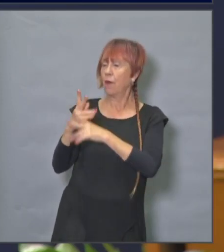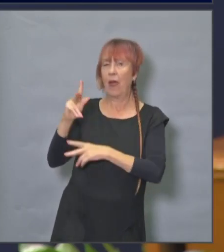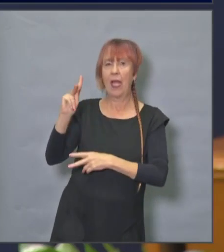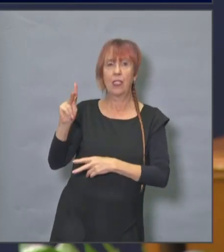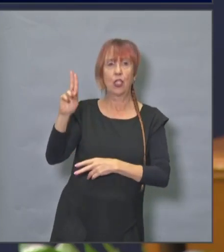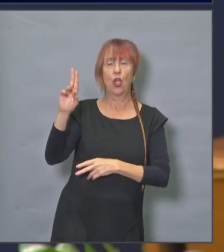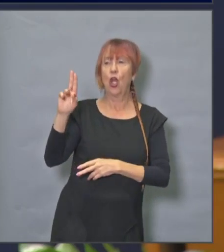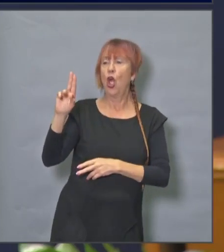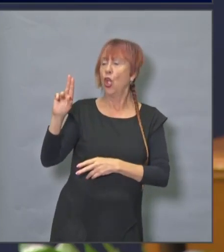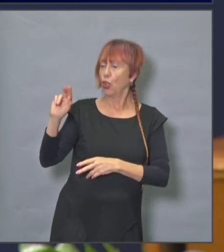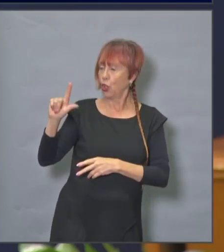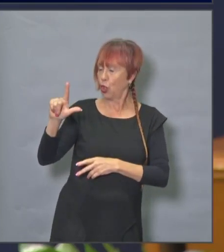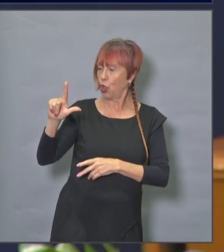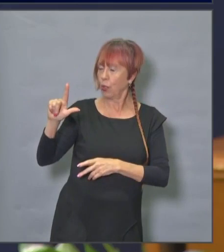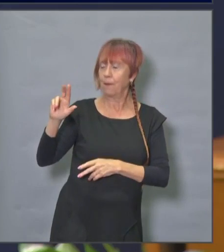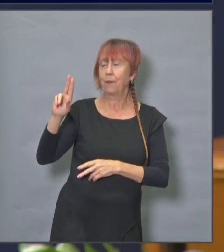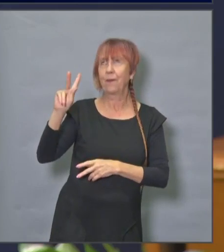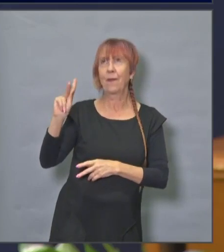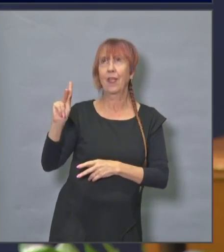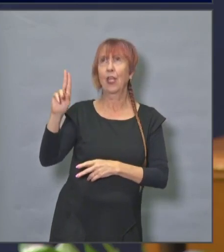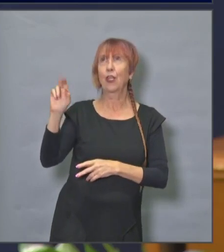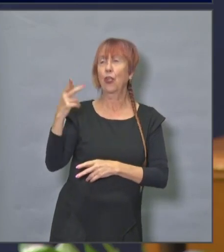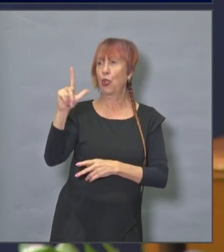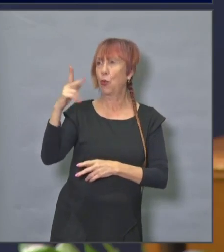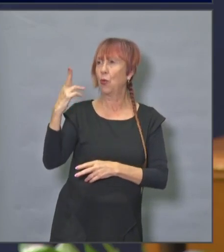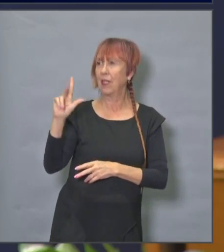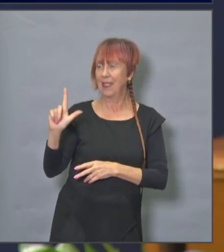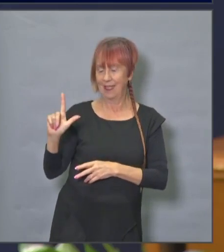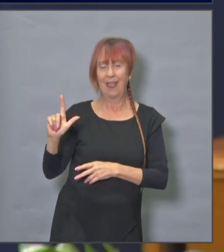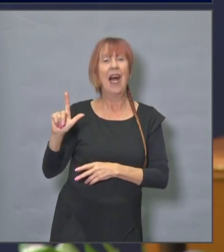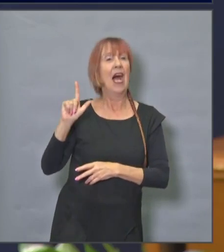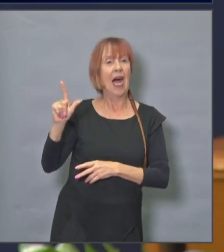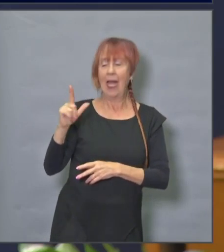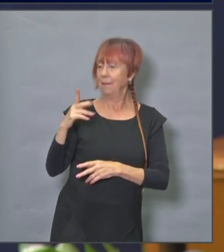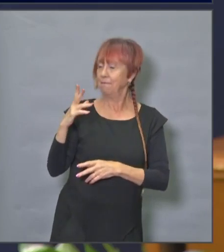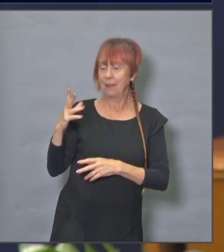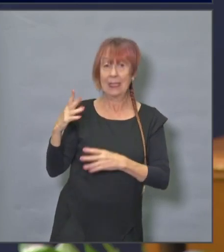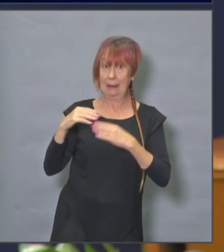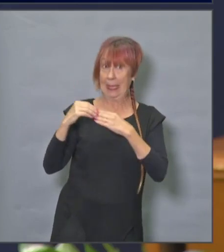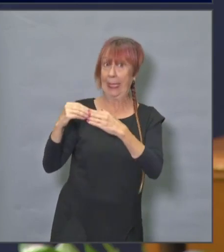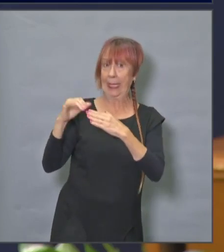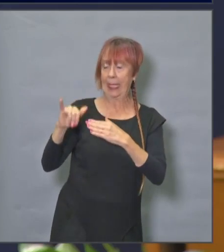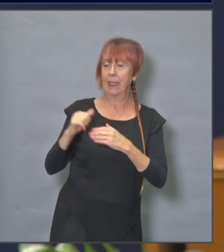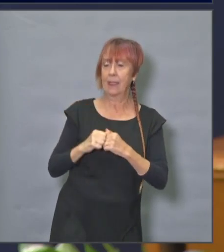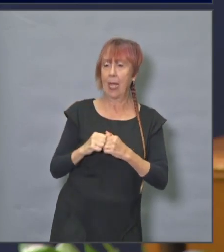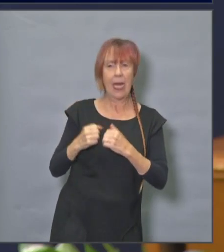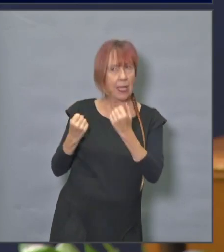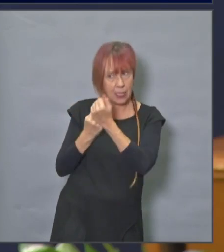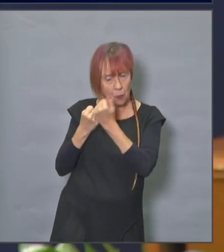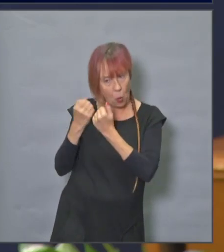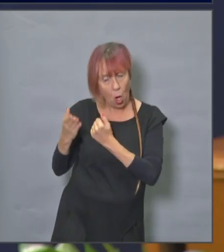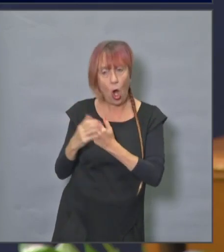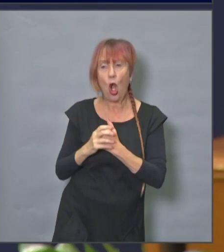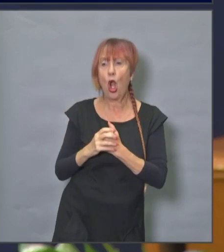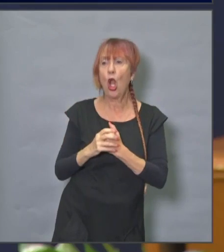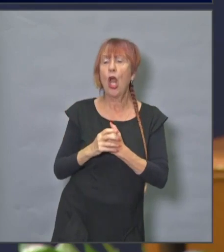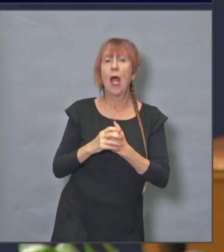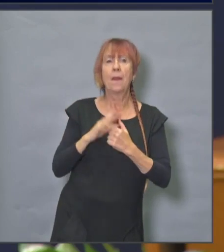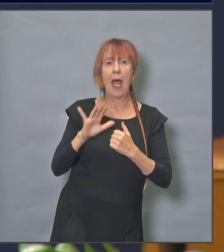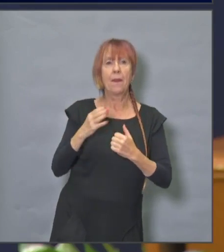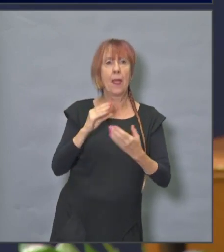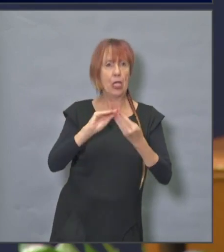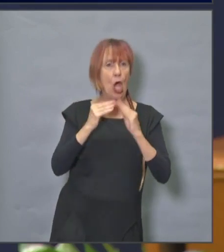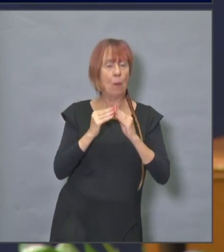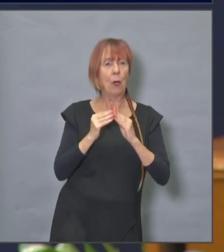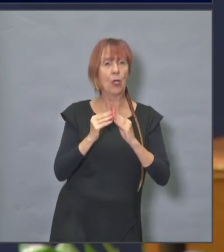completely support really looking at the numbers and allowing us to get a better feel in terms of the COVID